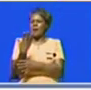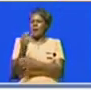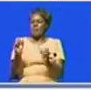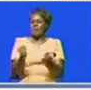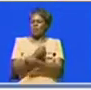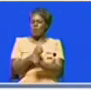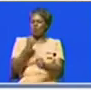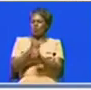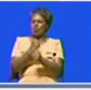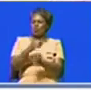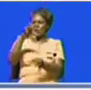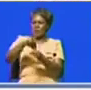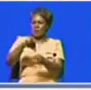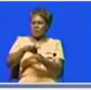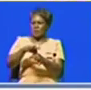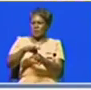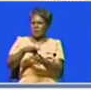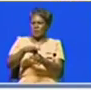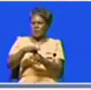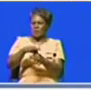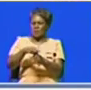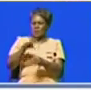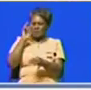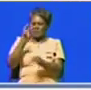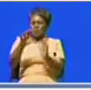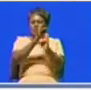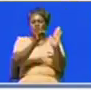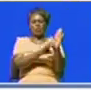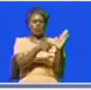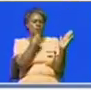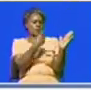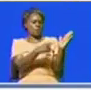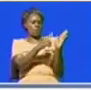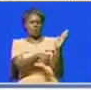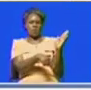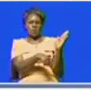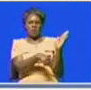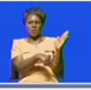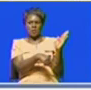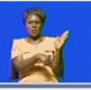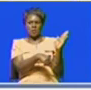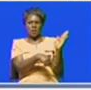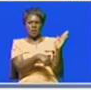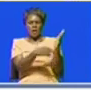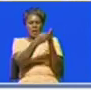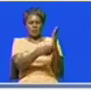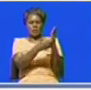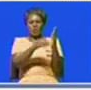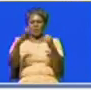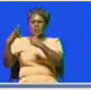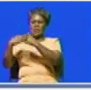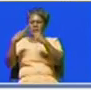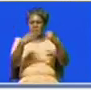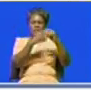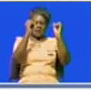the elections, then we would have to revisit what the Constitution says. What does it say? The mandate given to IEBC in Article 88